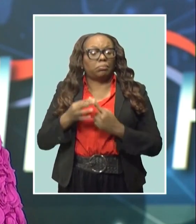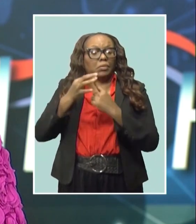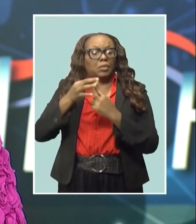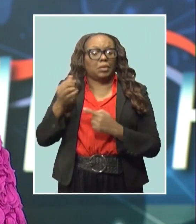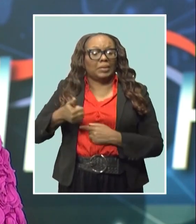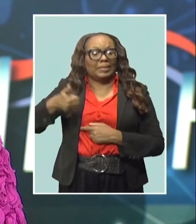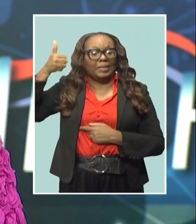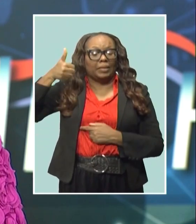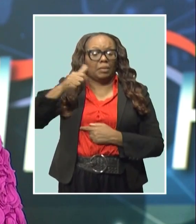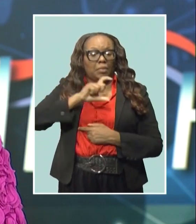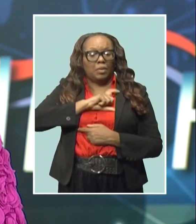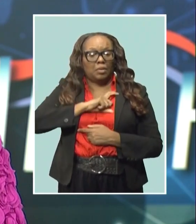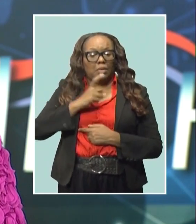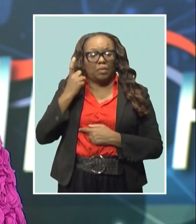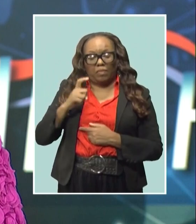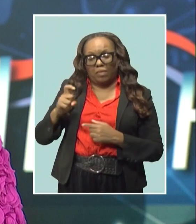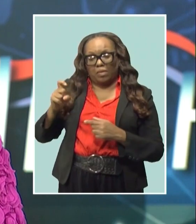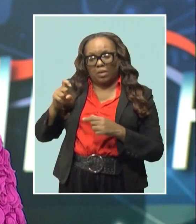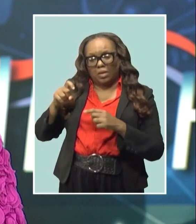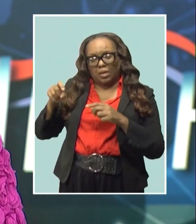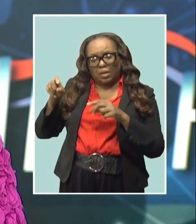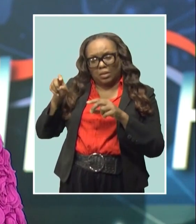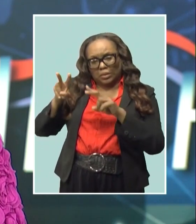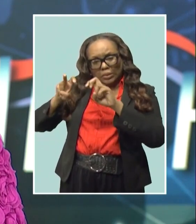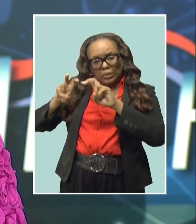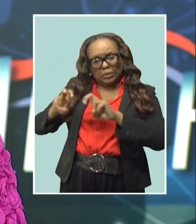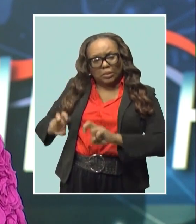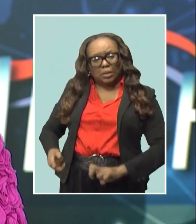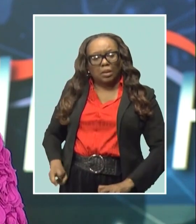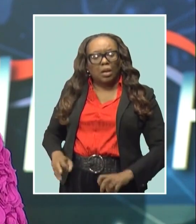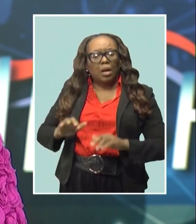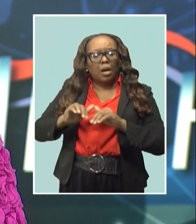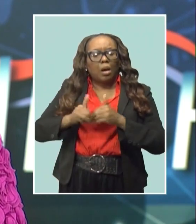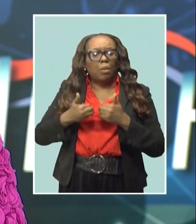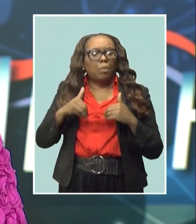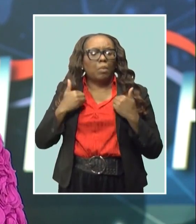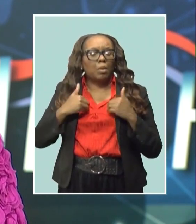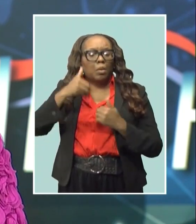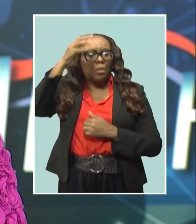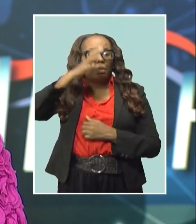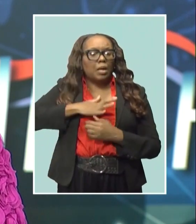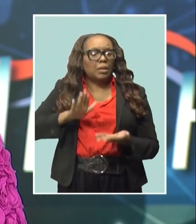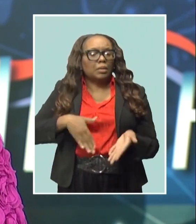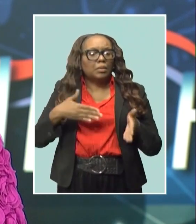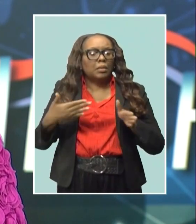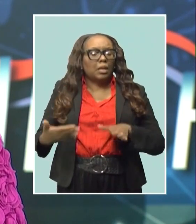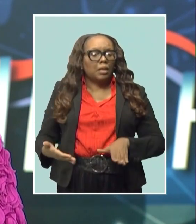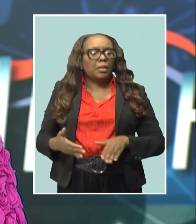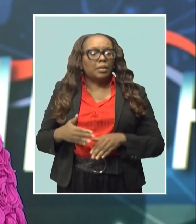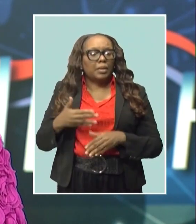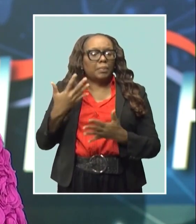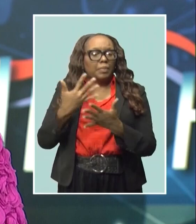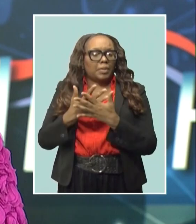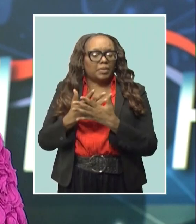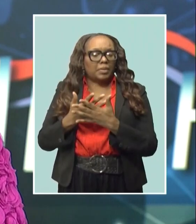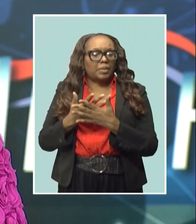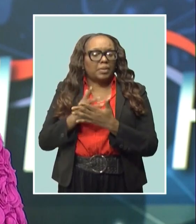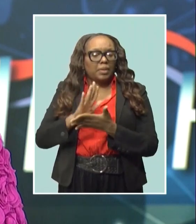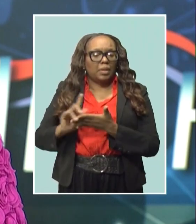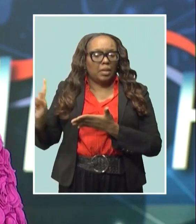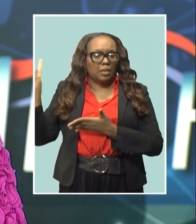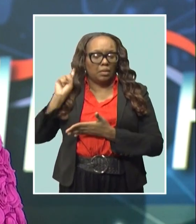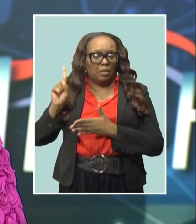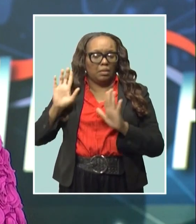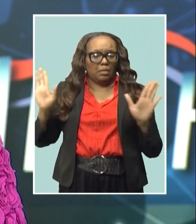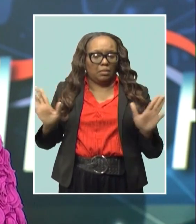to investigate the death of a young man in police custody on Sunday. This revelation from Commissioner of Police Richard Boyce. It comes